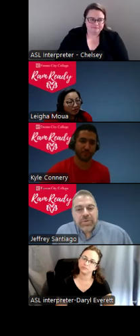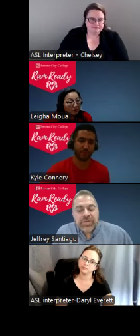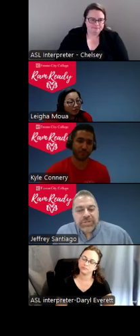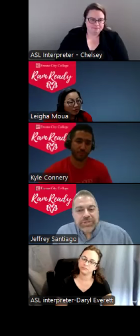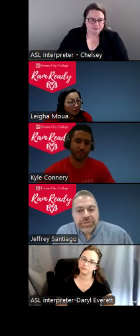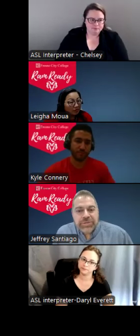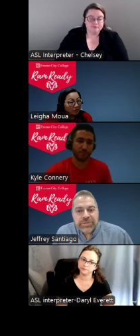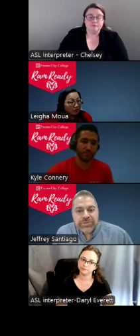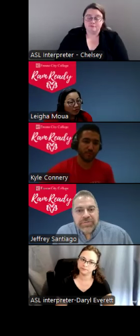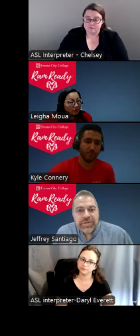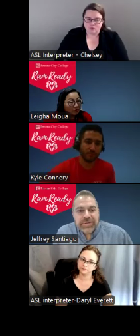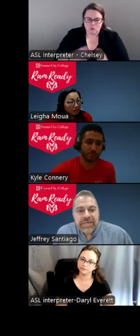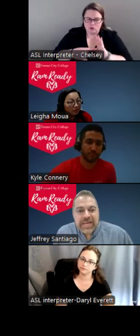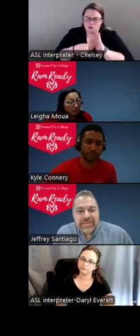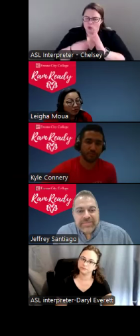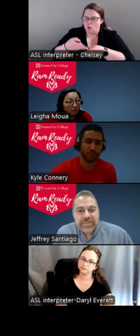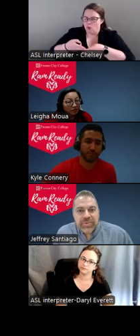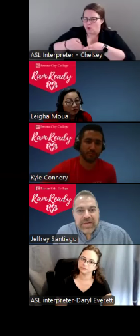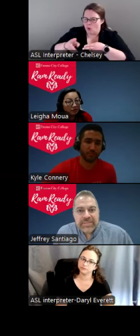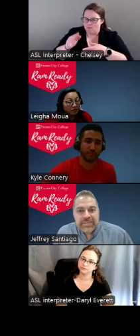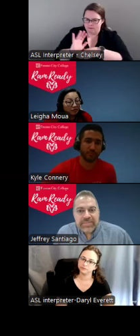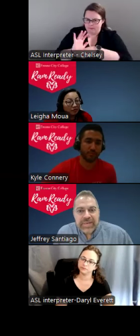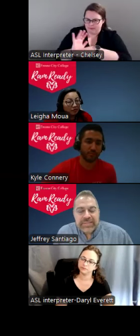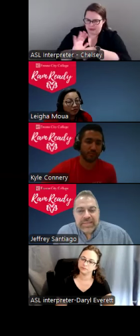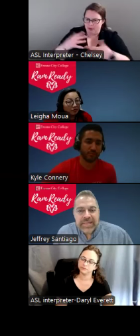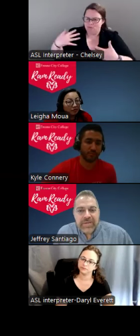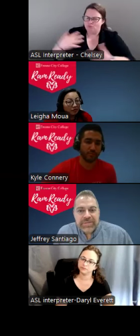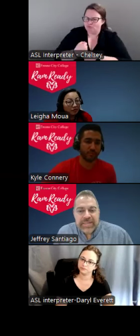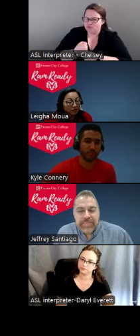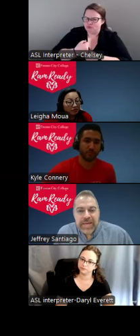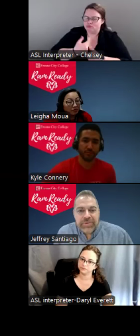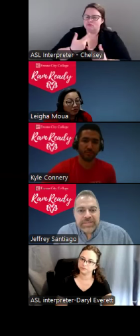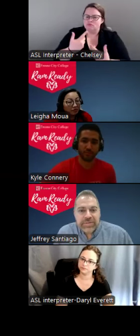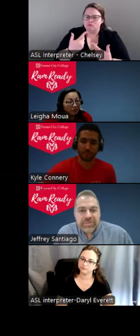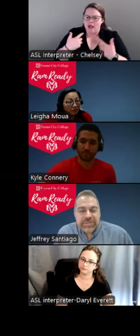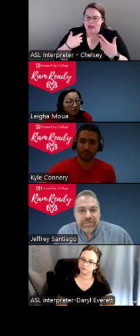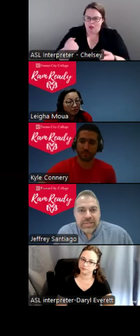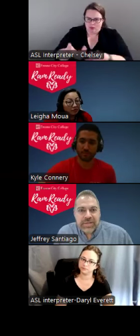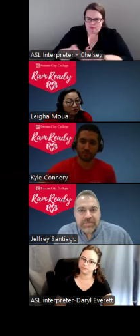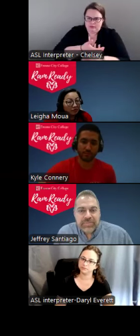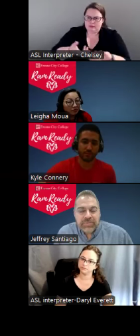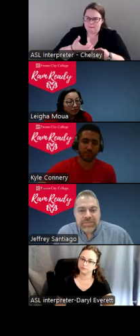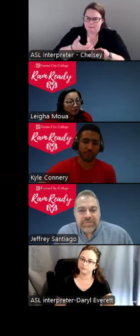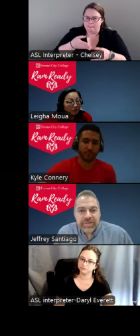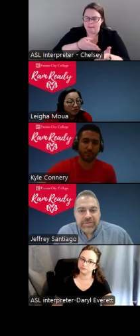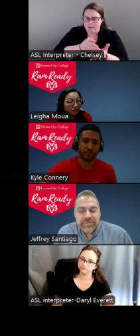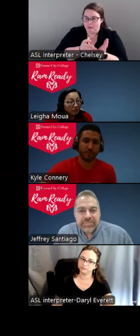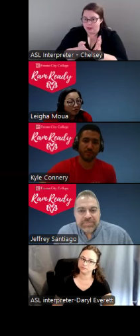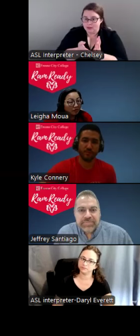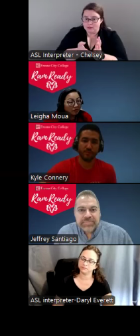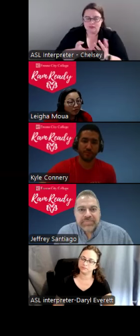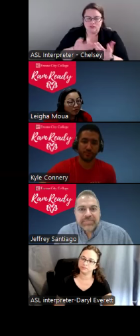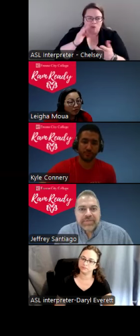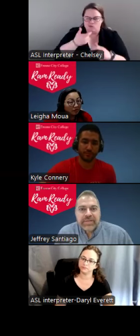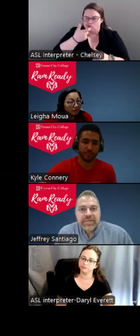And so we're going to show you a short video that kind of summarizes basically the Health and STEM pathway. So just watch the video.